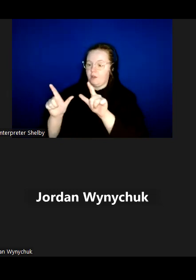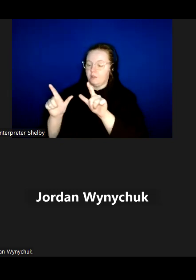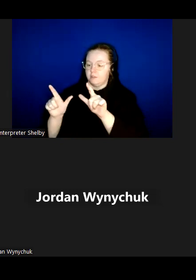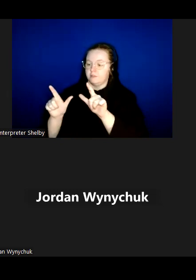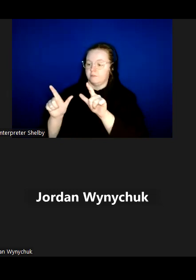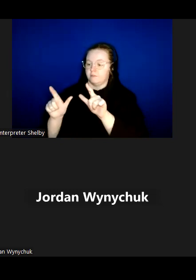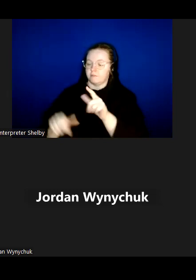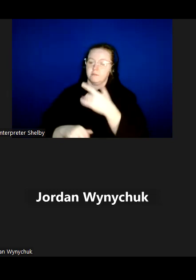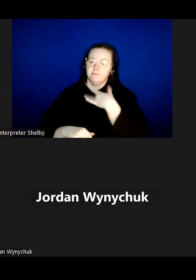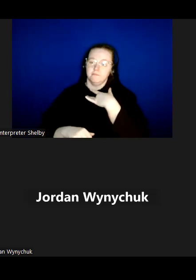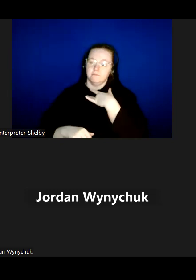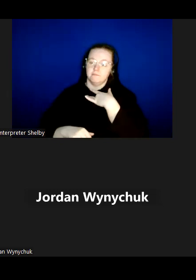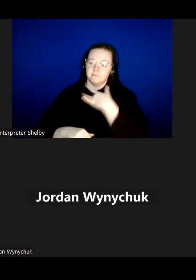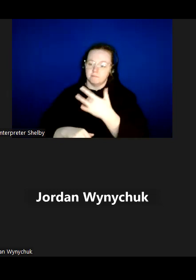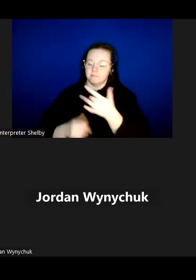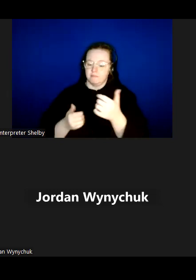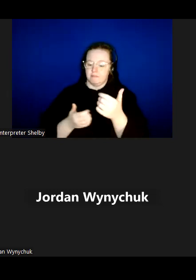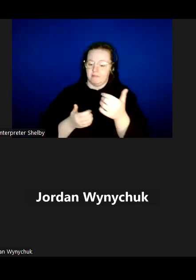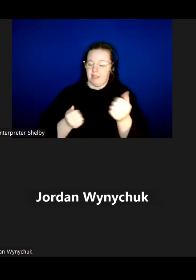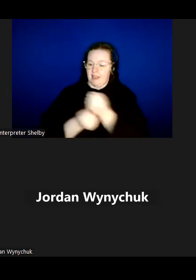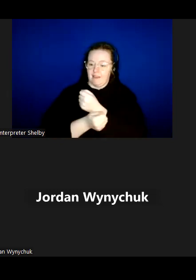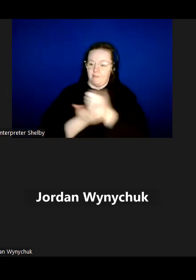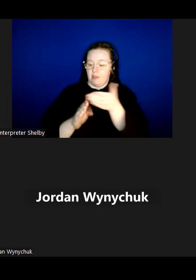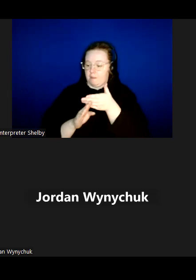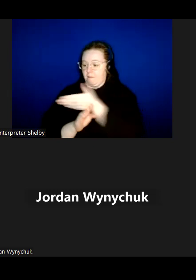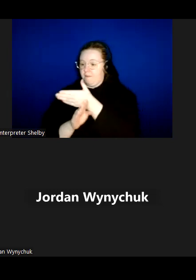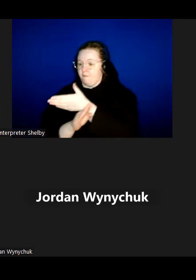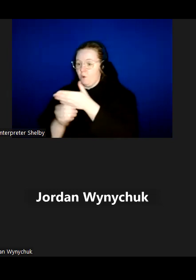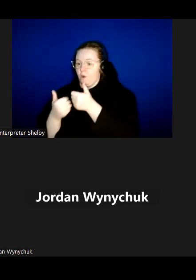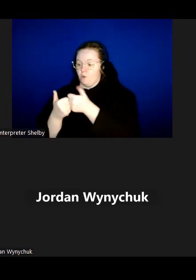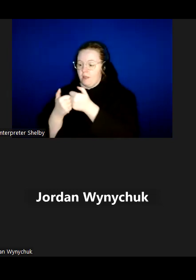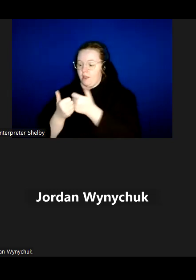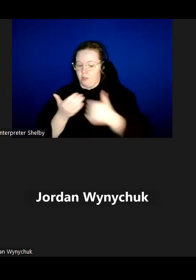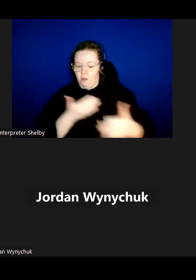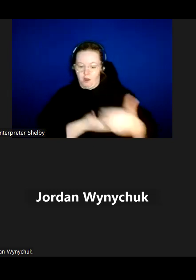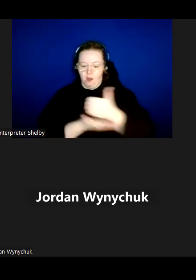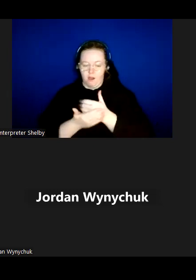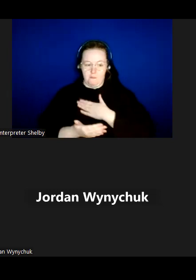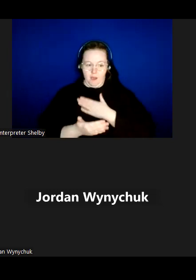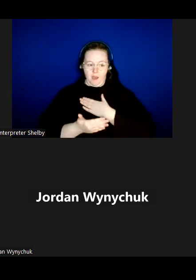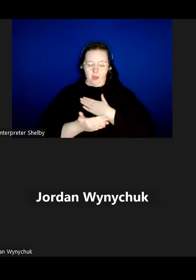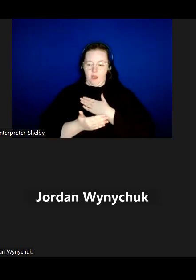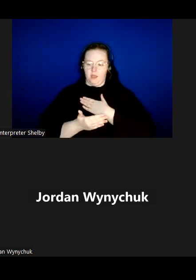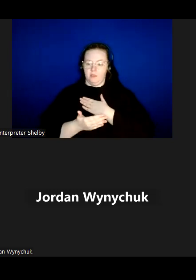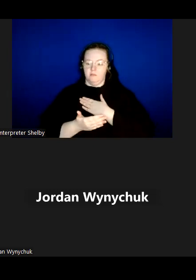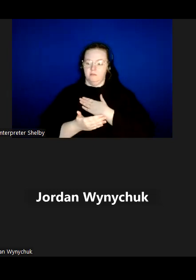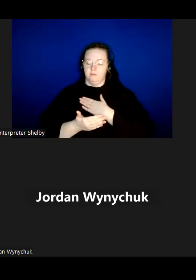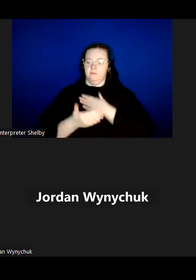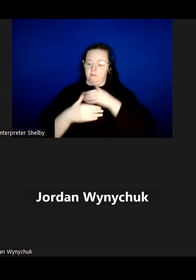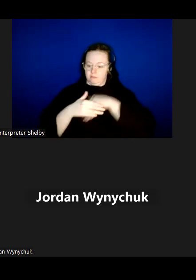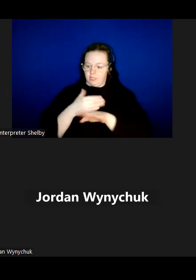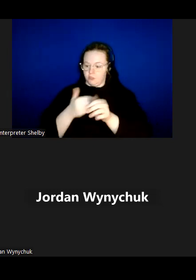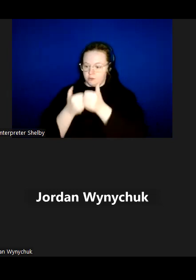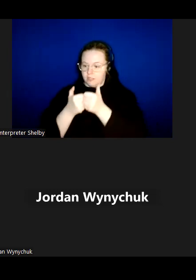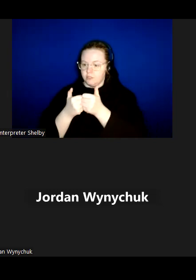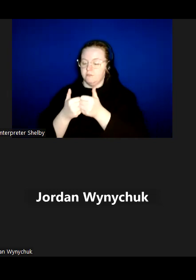generally come into the relationship with is what you leave with. Okay, unless you have specific agreements in